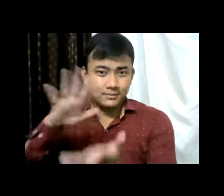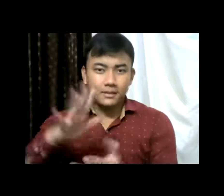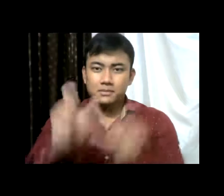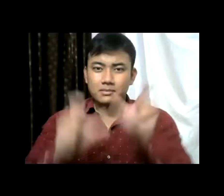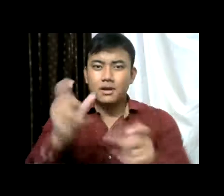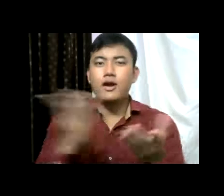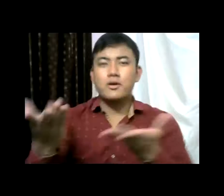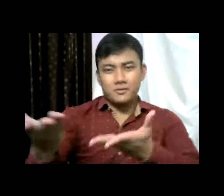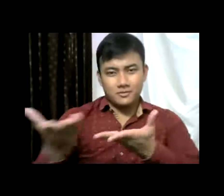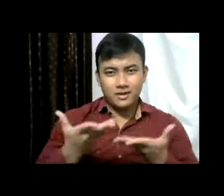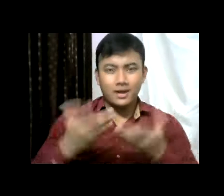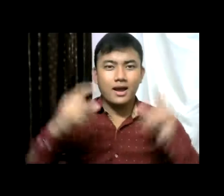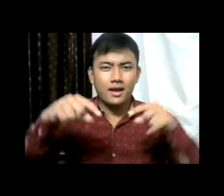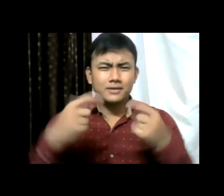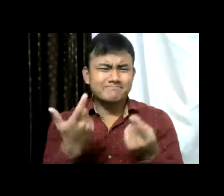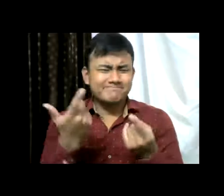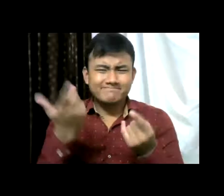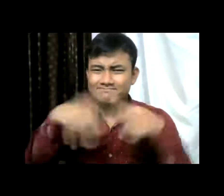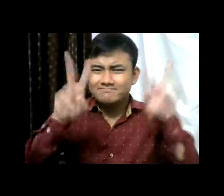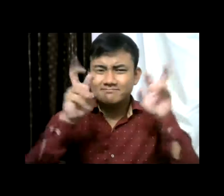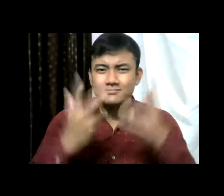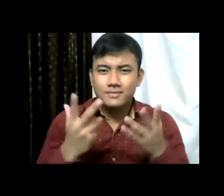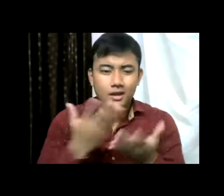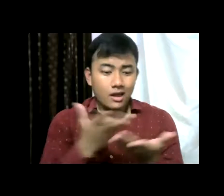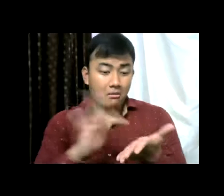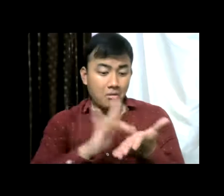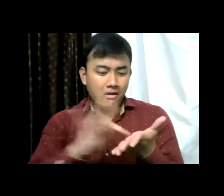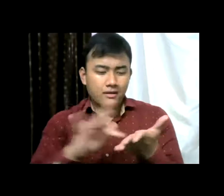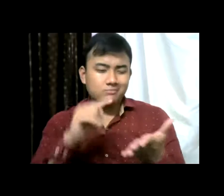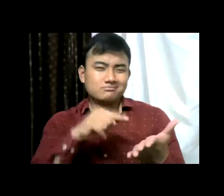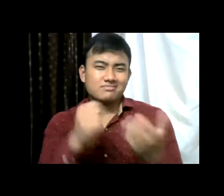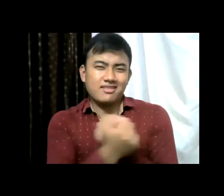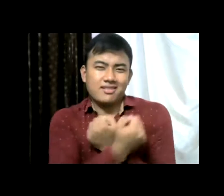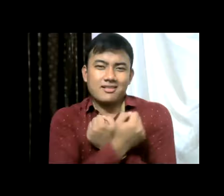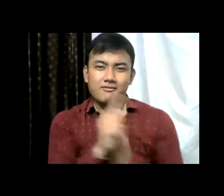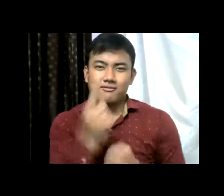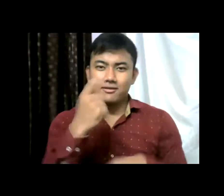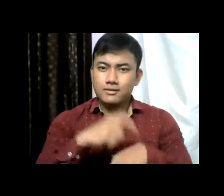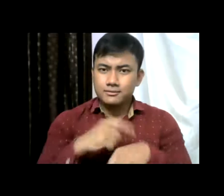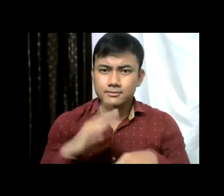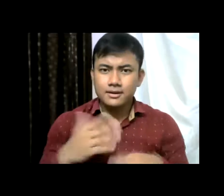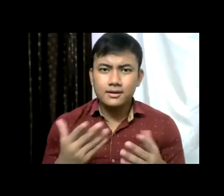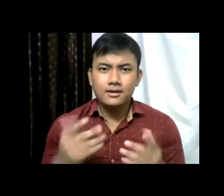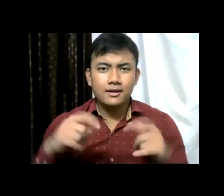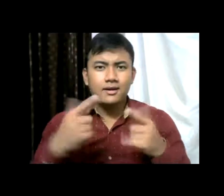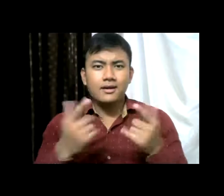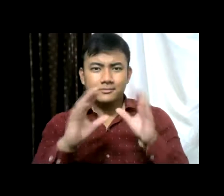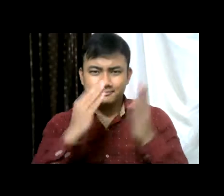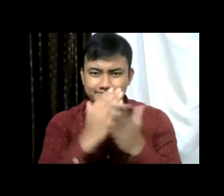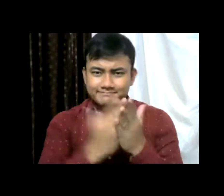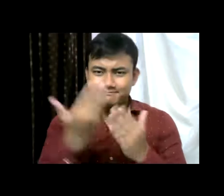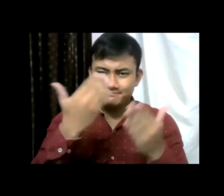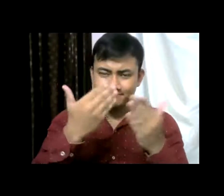today's session, Love at First Swipe. This talk is part of a series of MAP talks that is programmed around our running